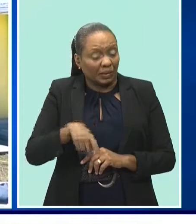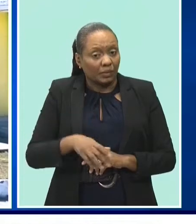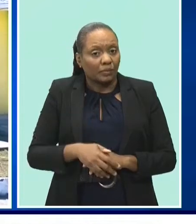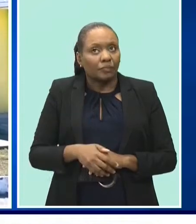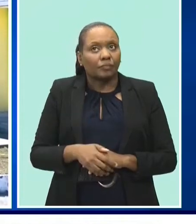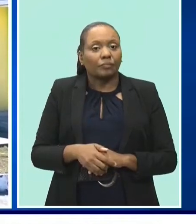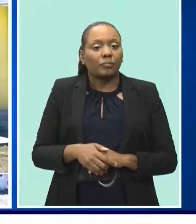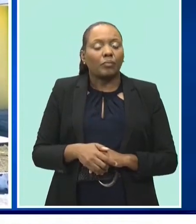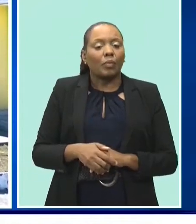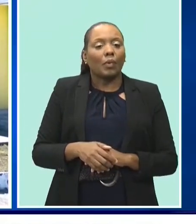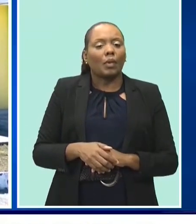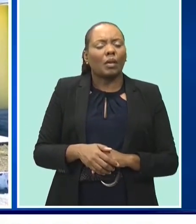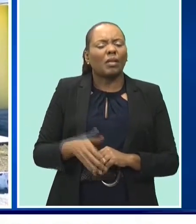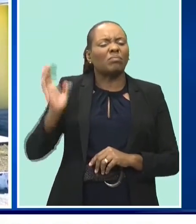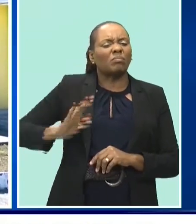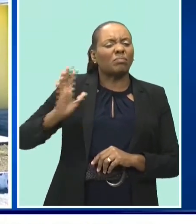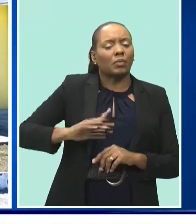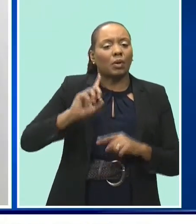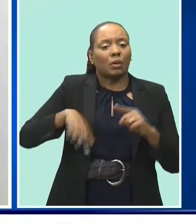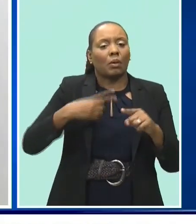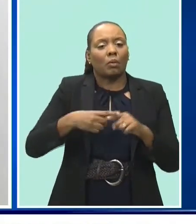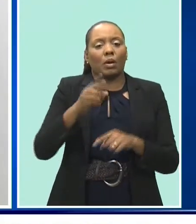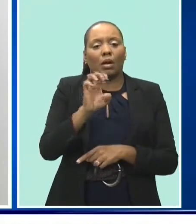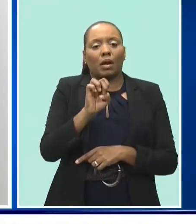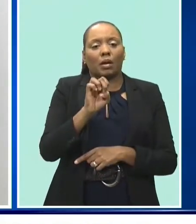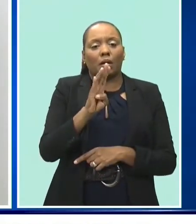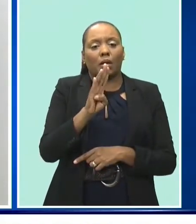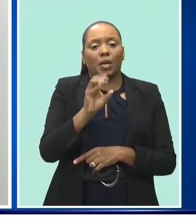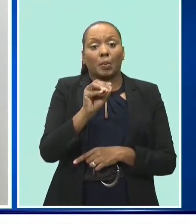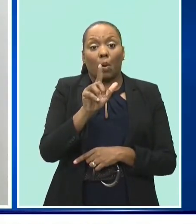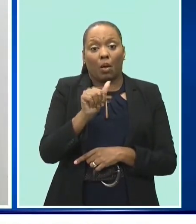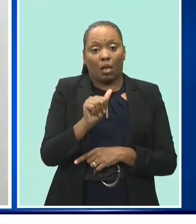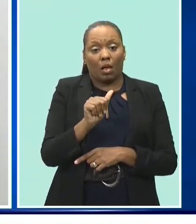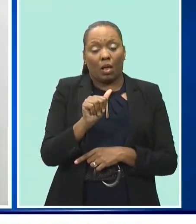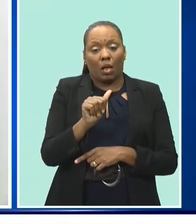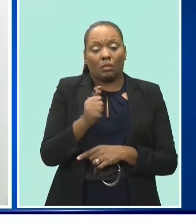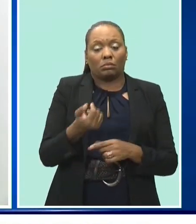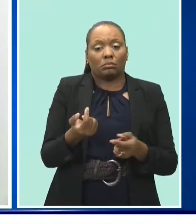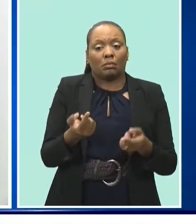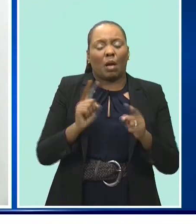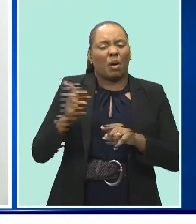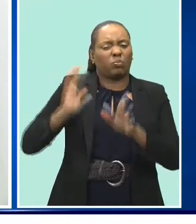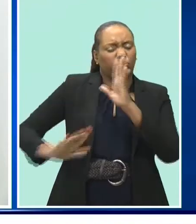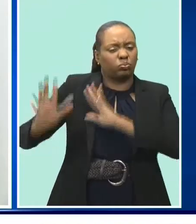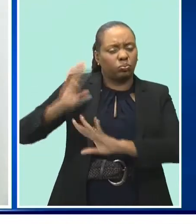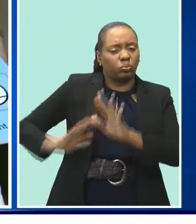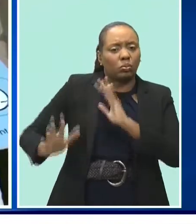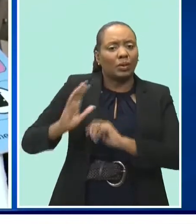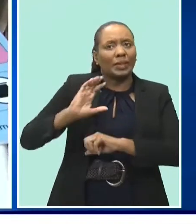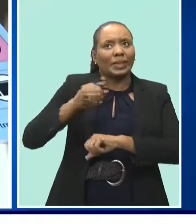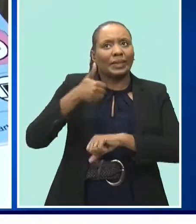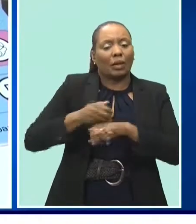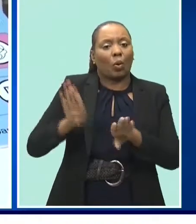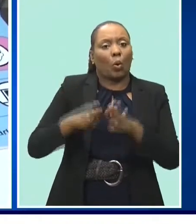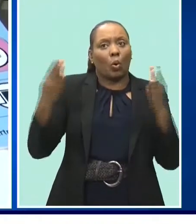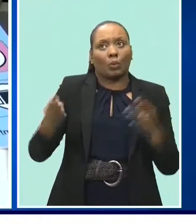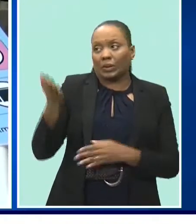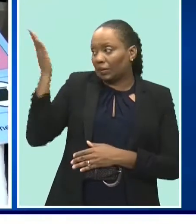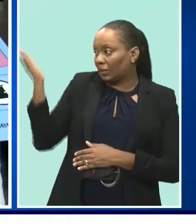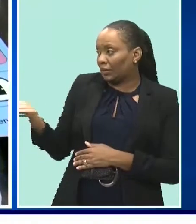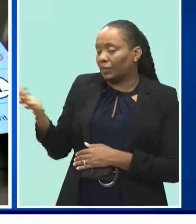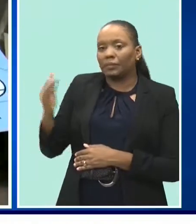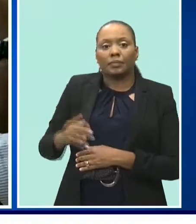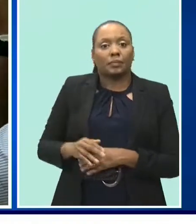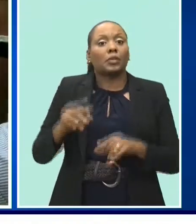when the Ebola epidemic was at its peak worldwide and retrofitted to deal with the coronavirus. Head of Infection Control at the